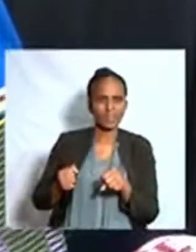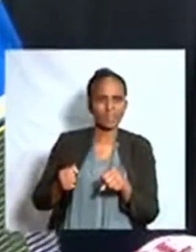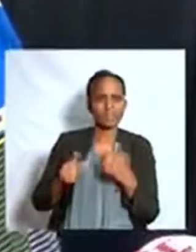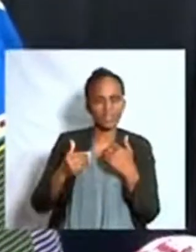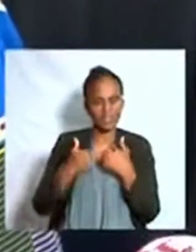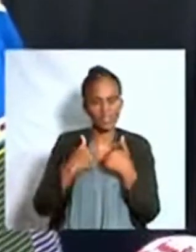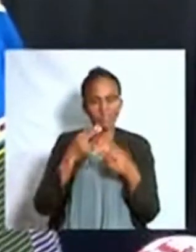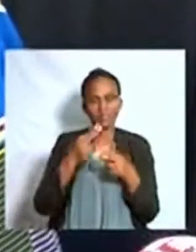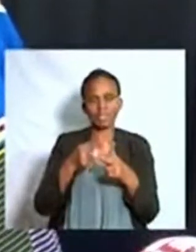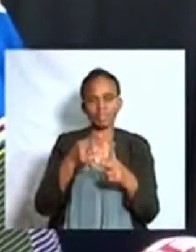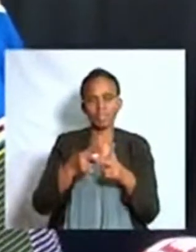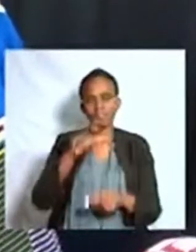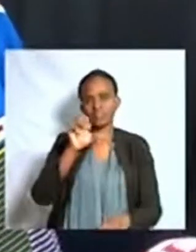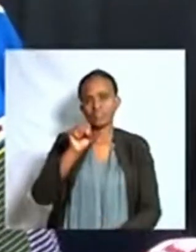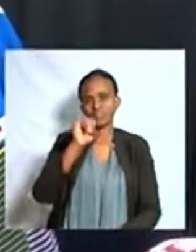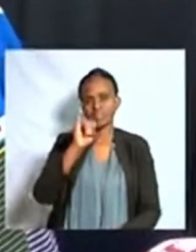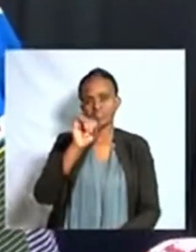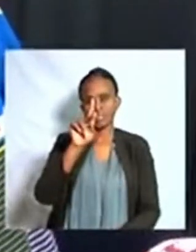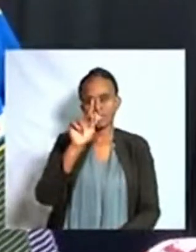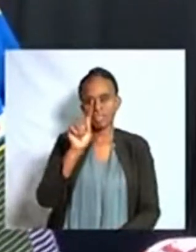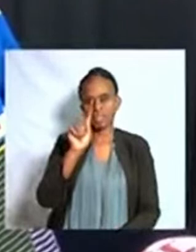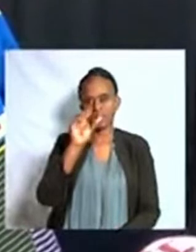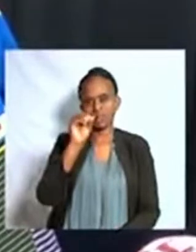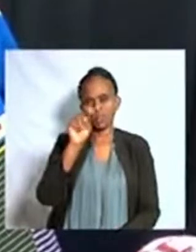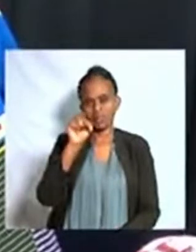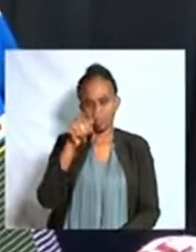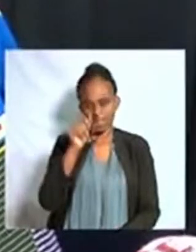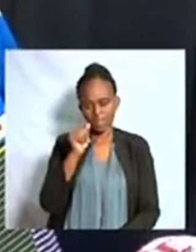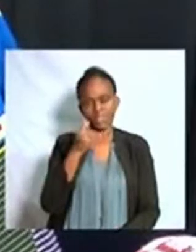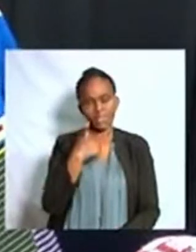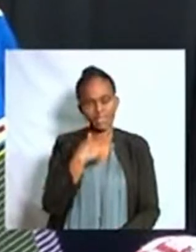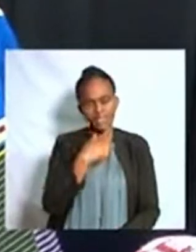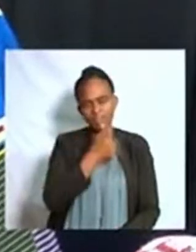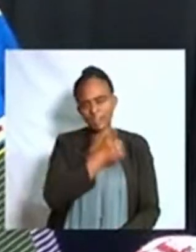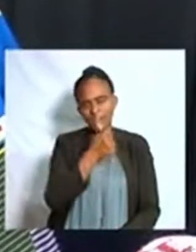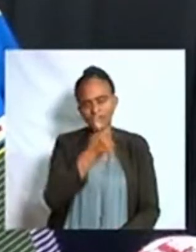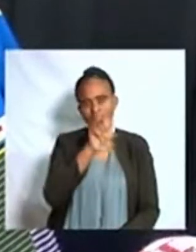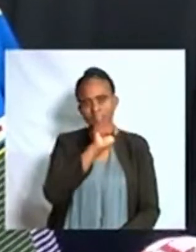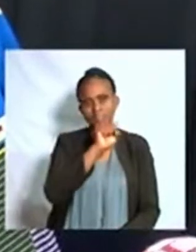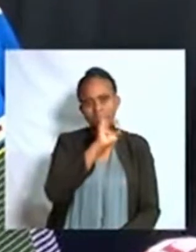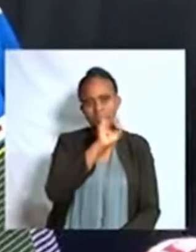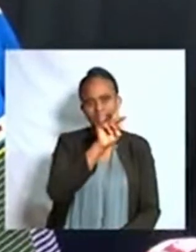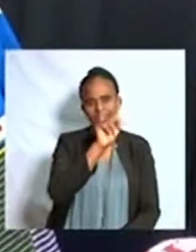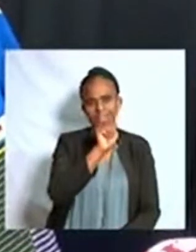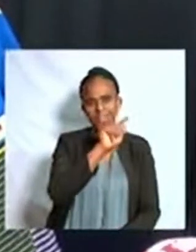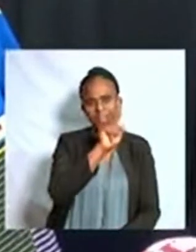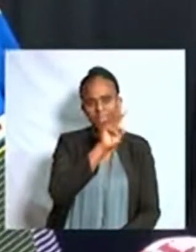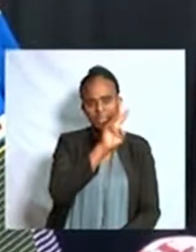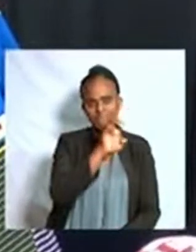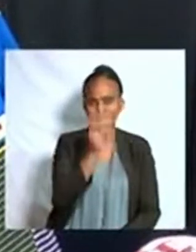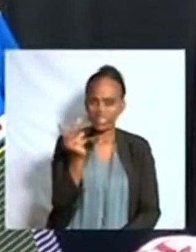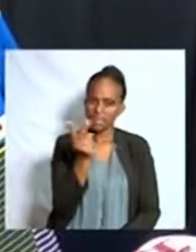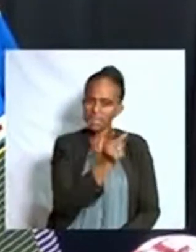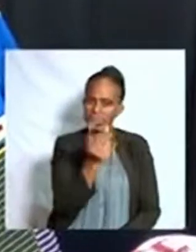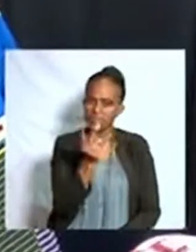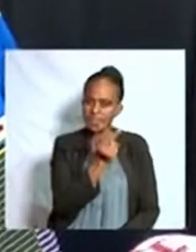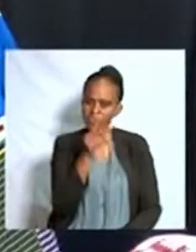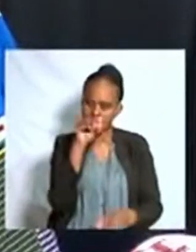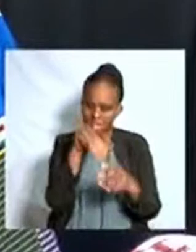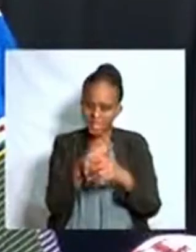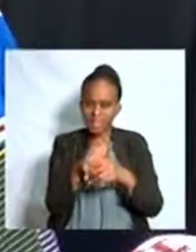Mr. Skaonga and Mr. Skazwe. These were